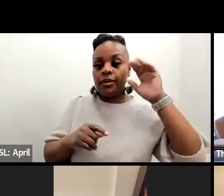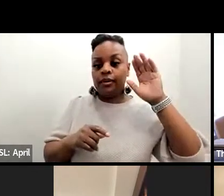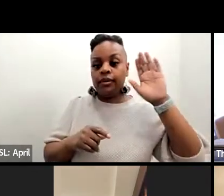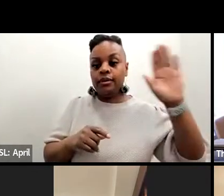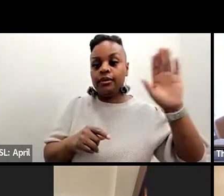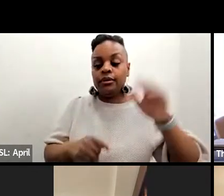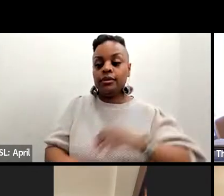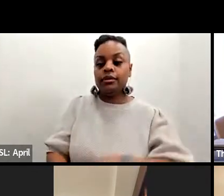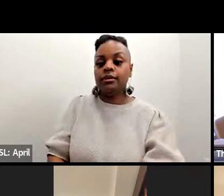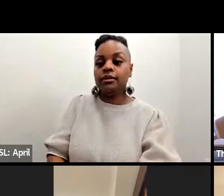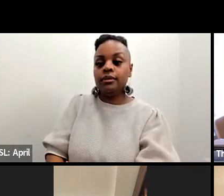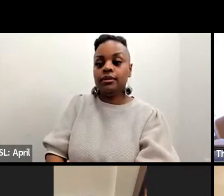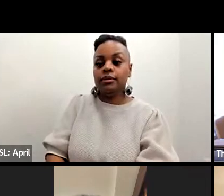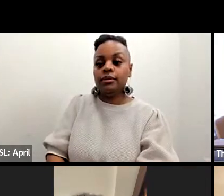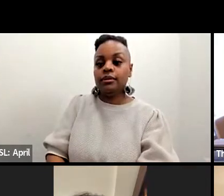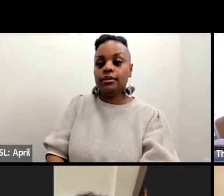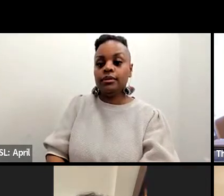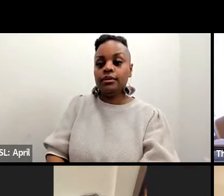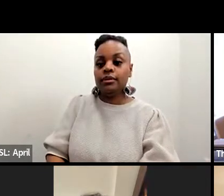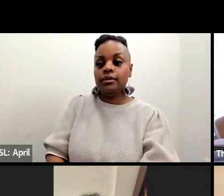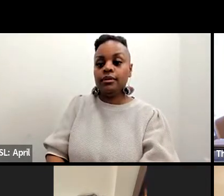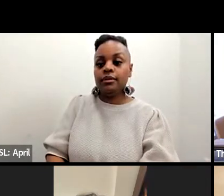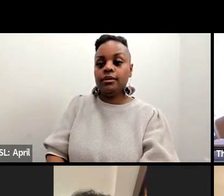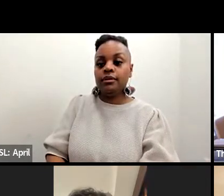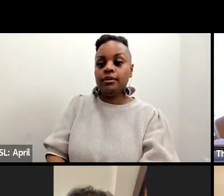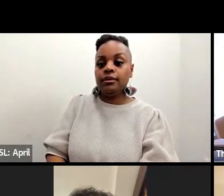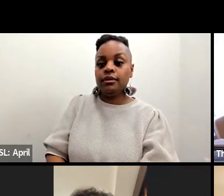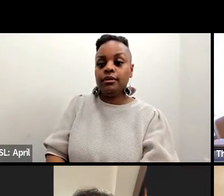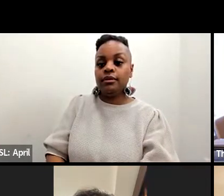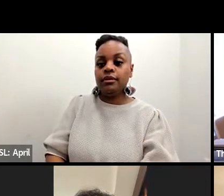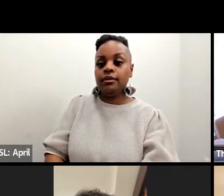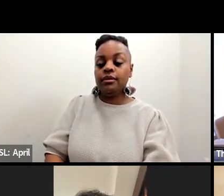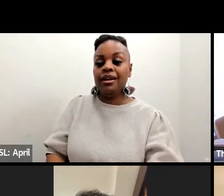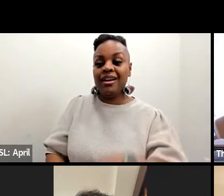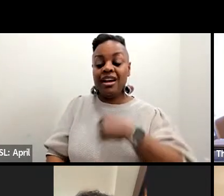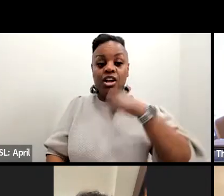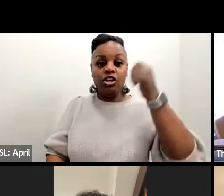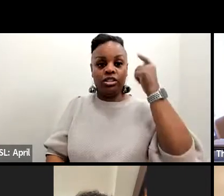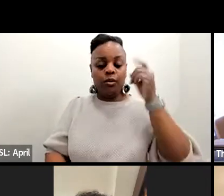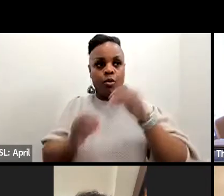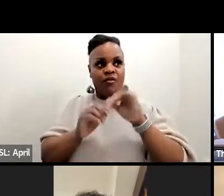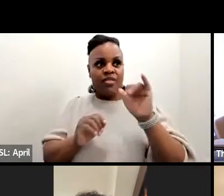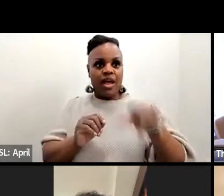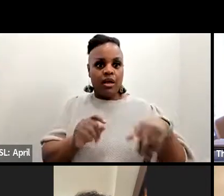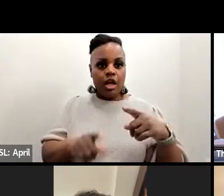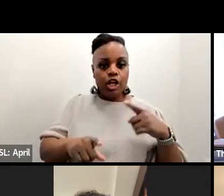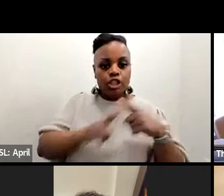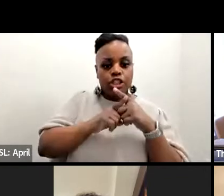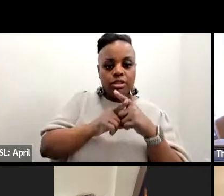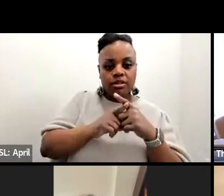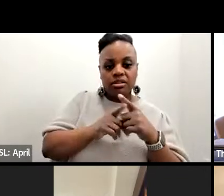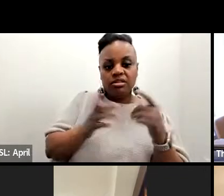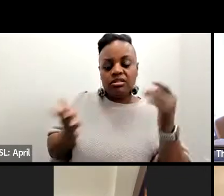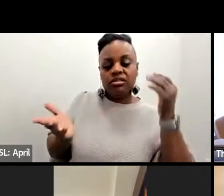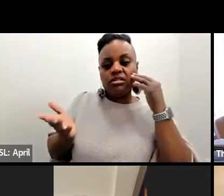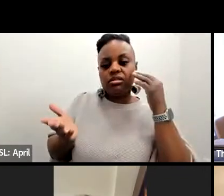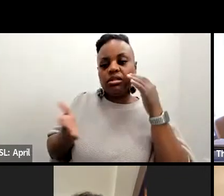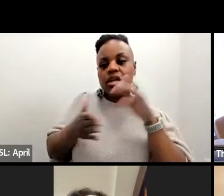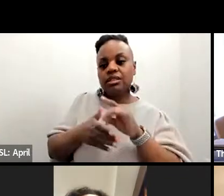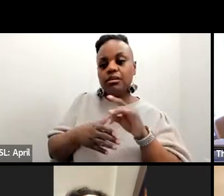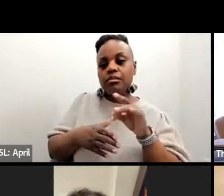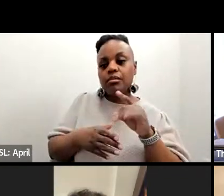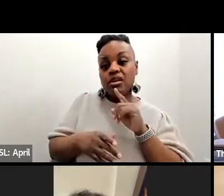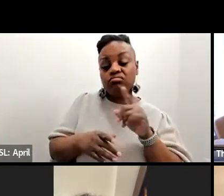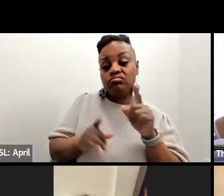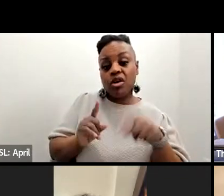idea that, you know, if survival is your goal, it's difficult to take care of such a large organization. And maybe it's not a million